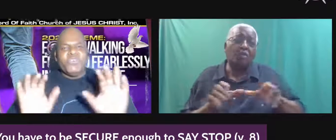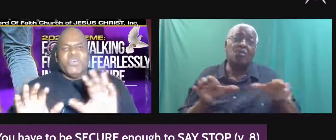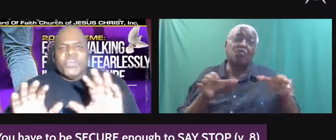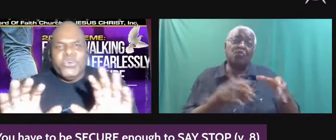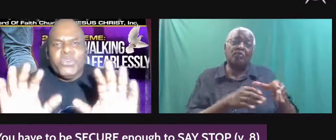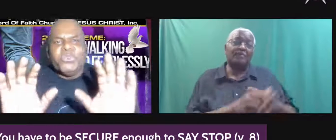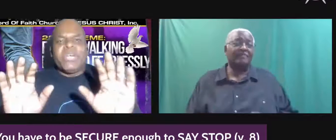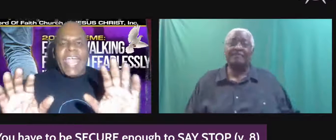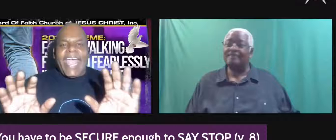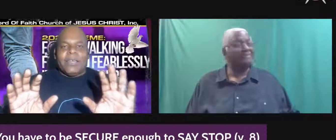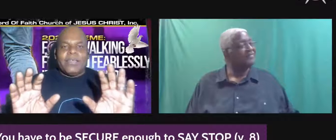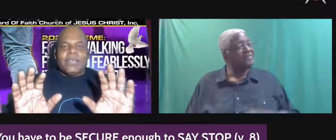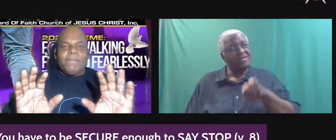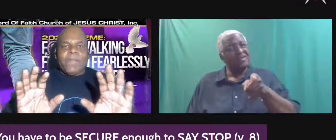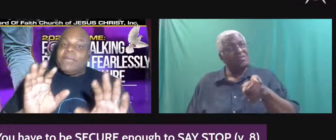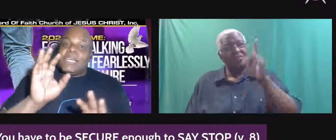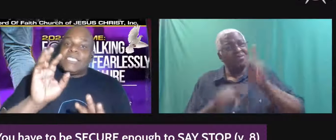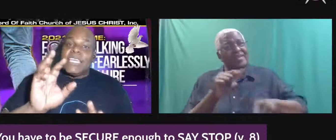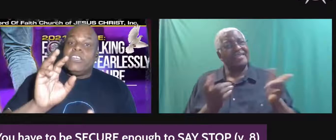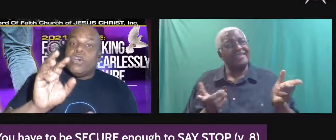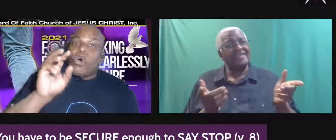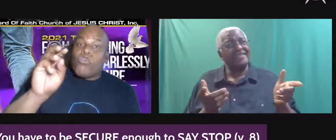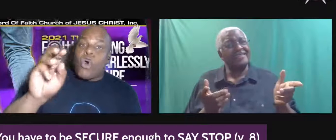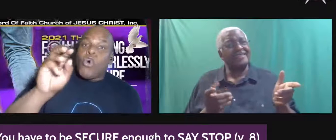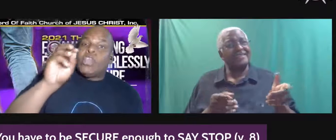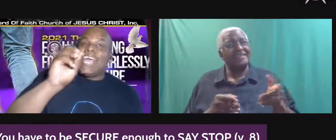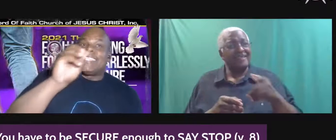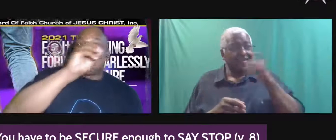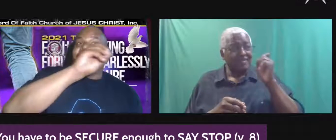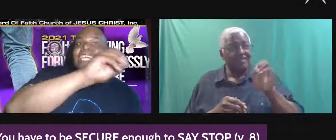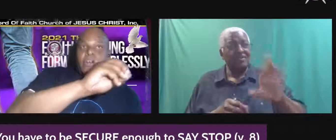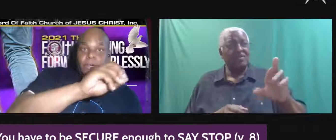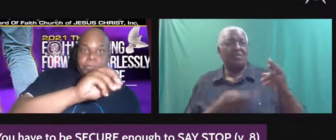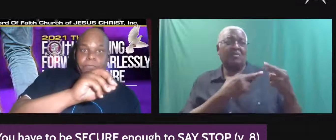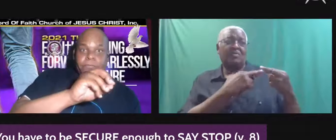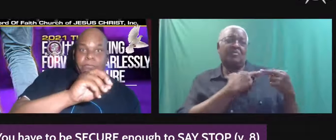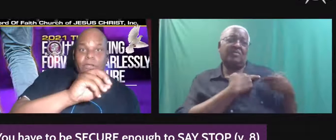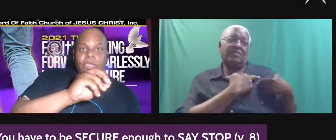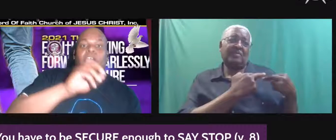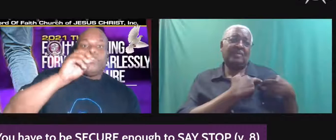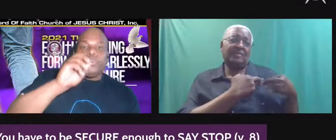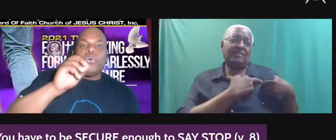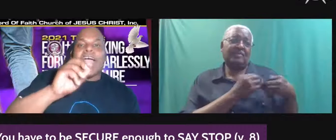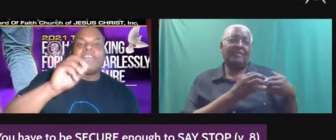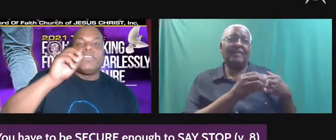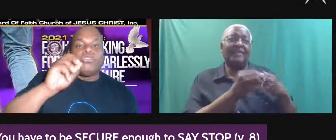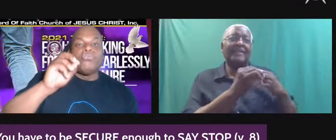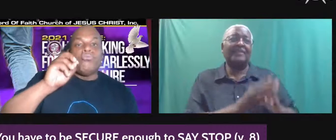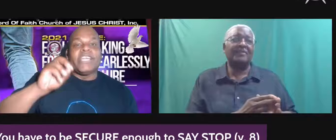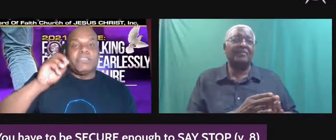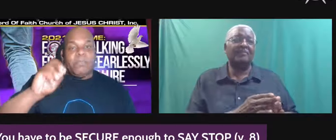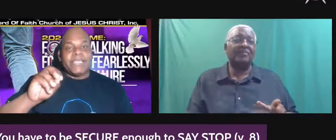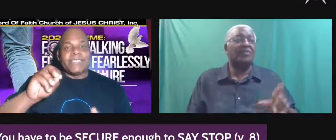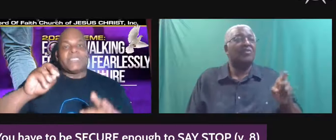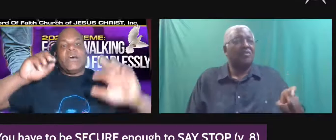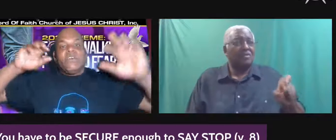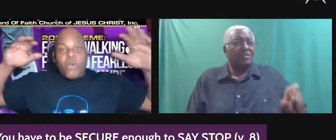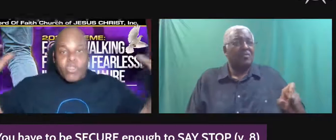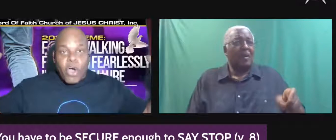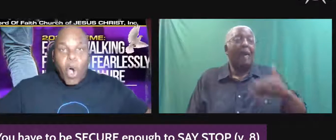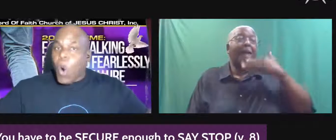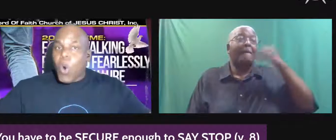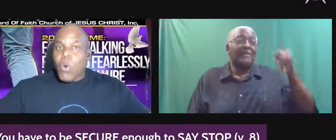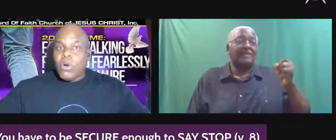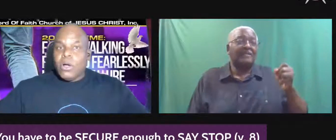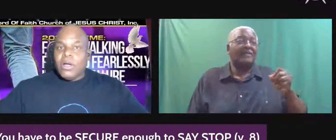hear that. You can't, because in your role as leader, you have to do what's best